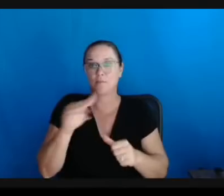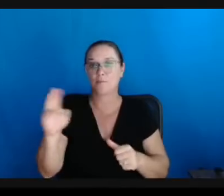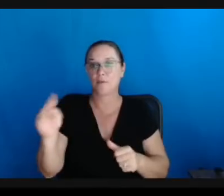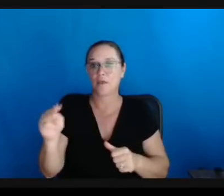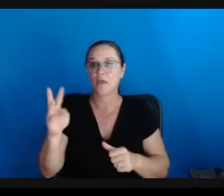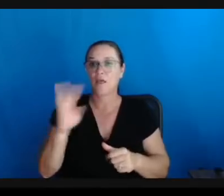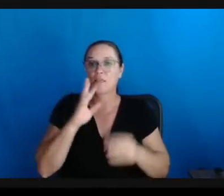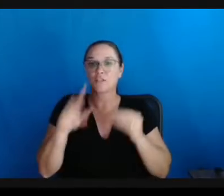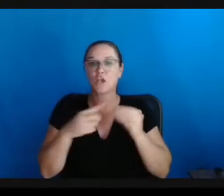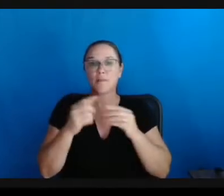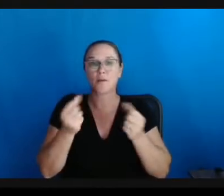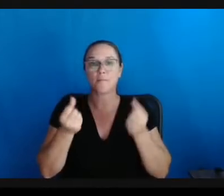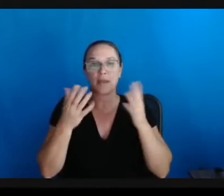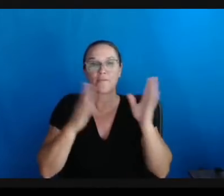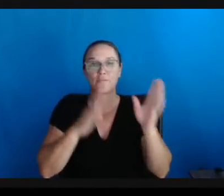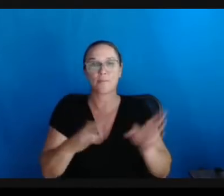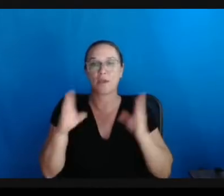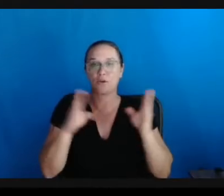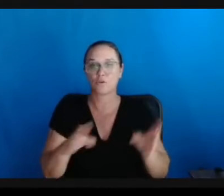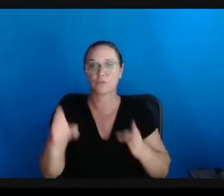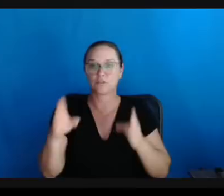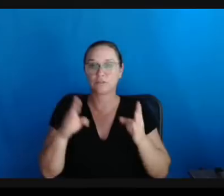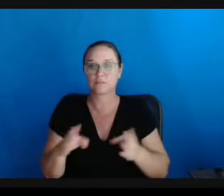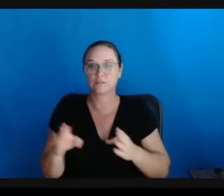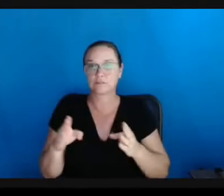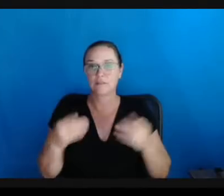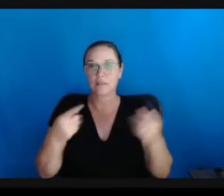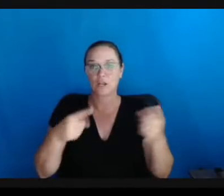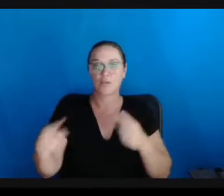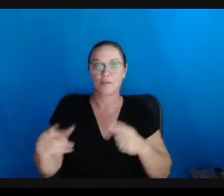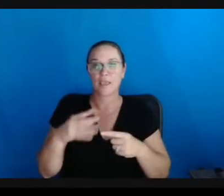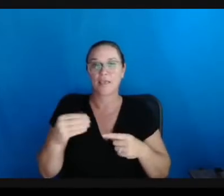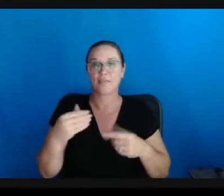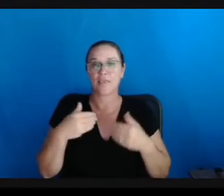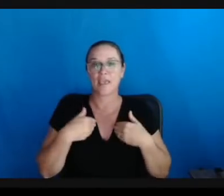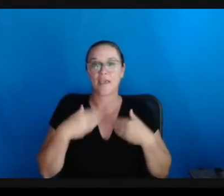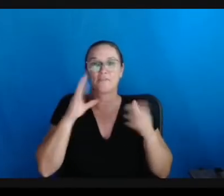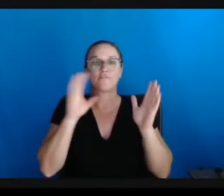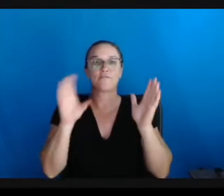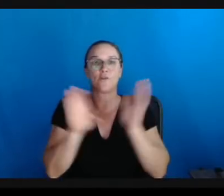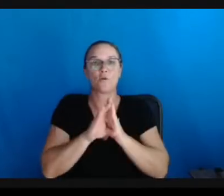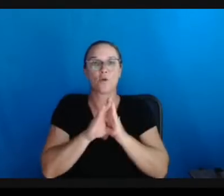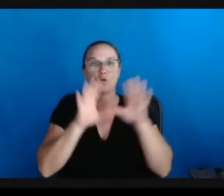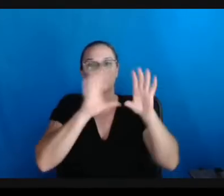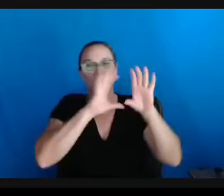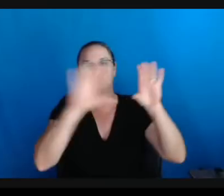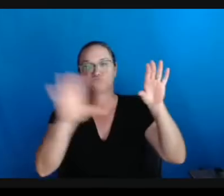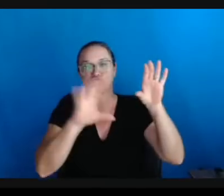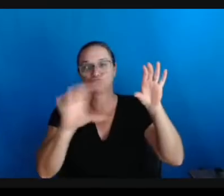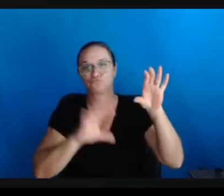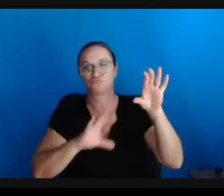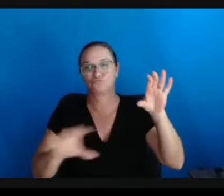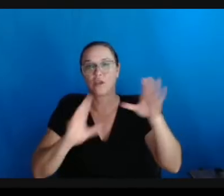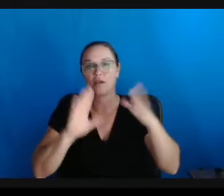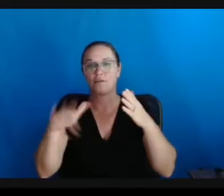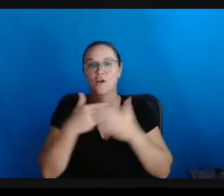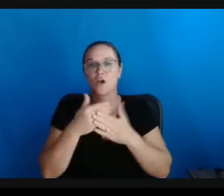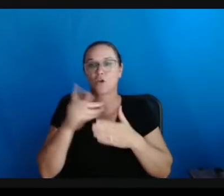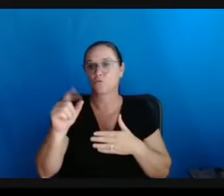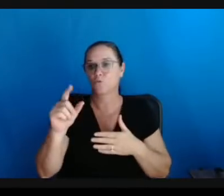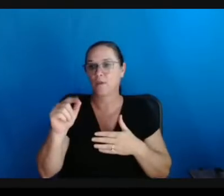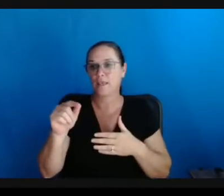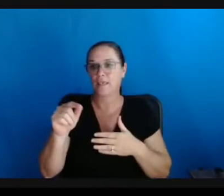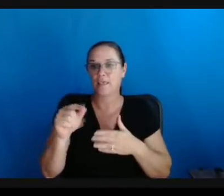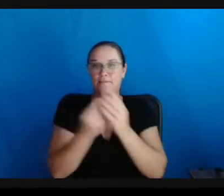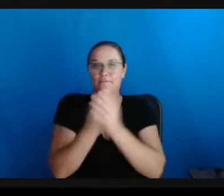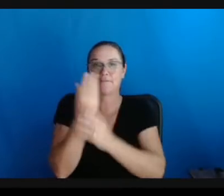been discussing here ourselves and put out this photo compilation of all 20 fountains. Not